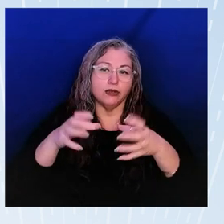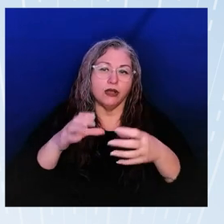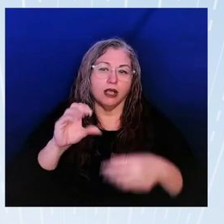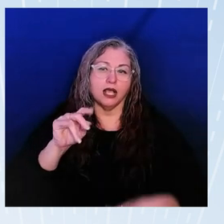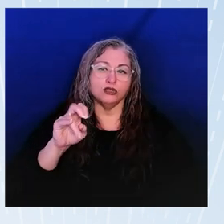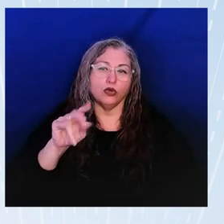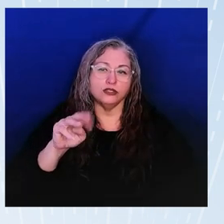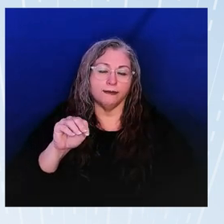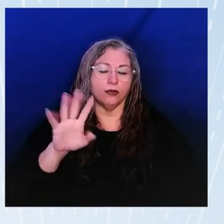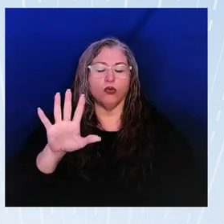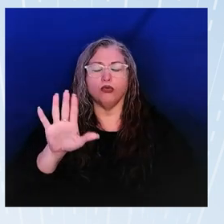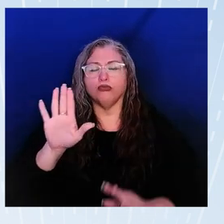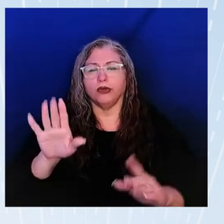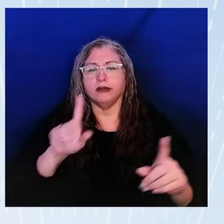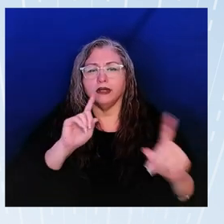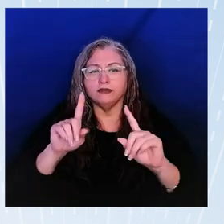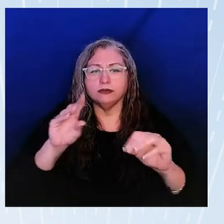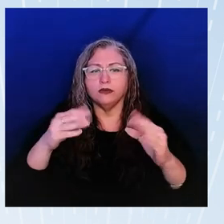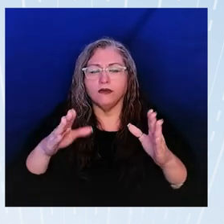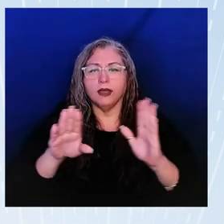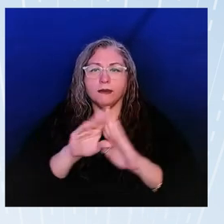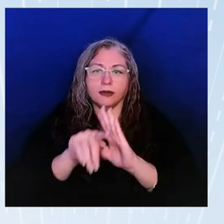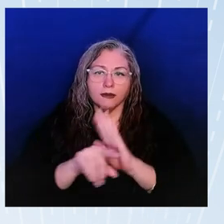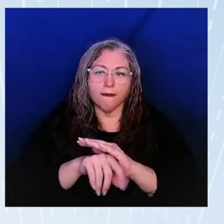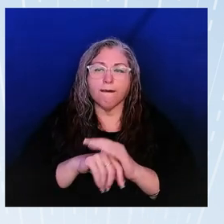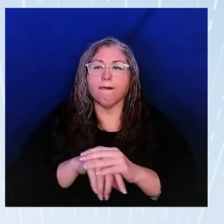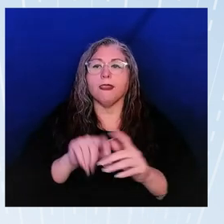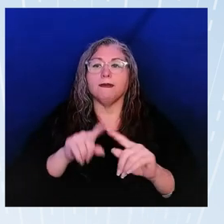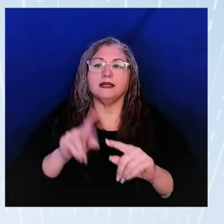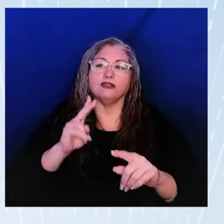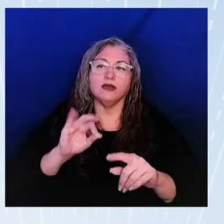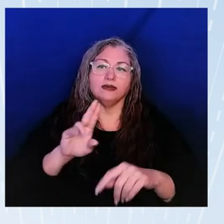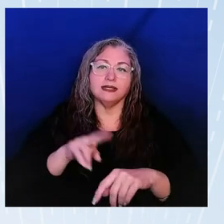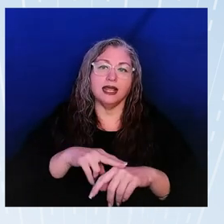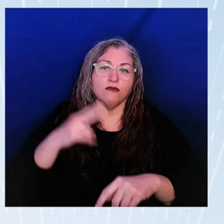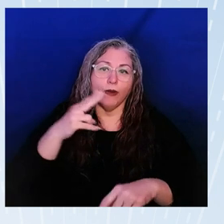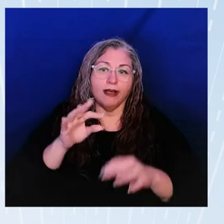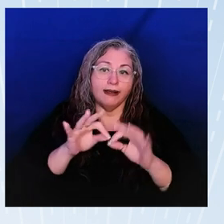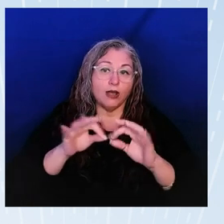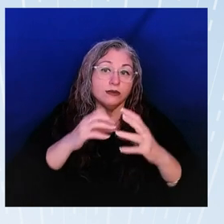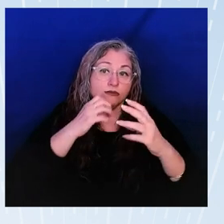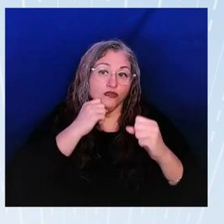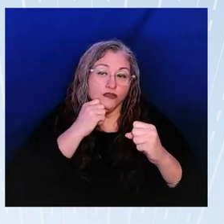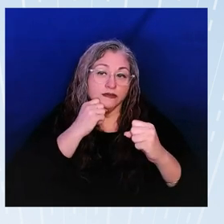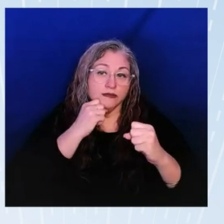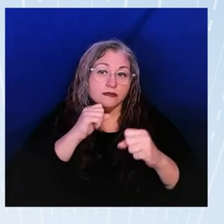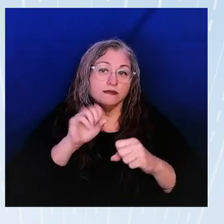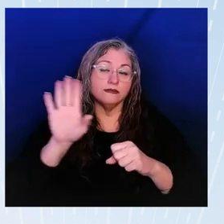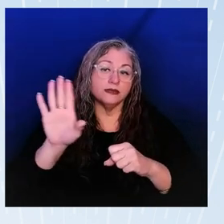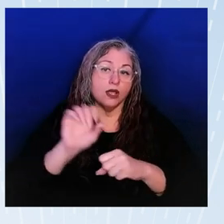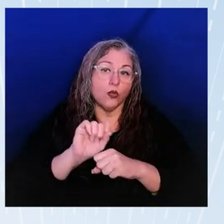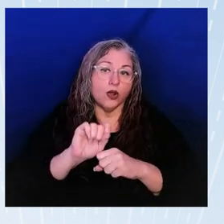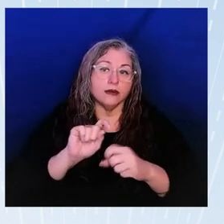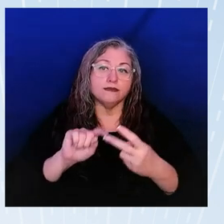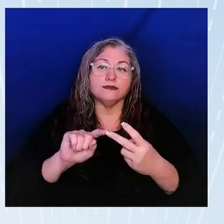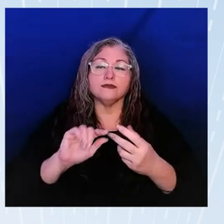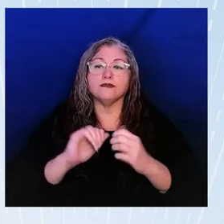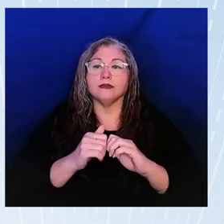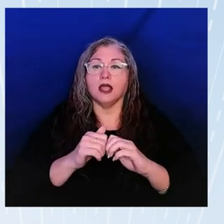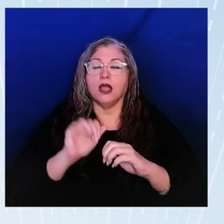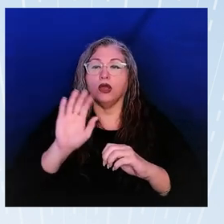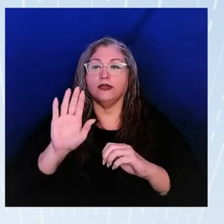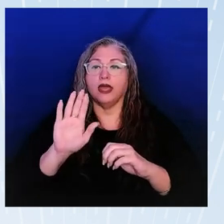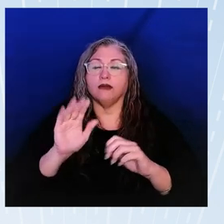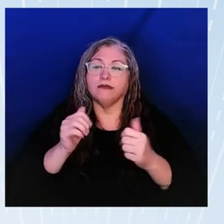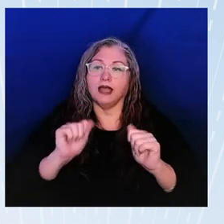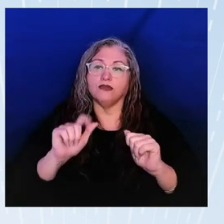had a great conversation, and she provided background on the history of the Native Hawaiian language preservation work and how with the efforts